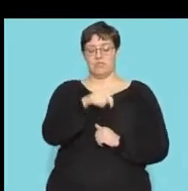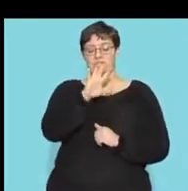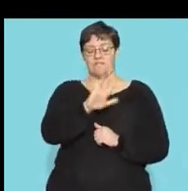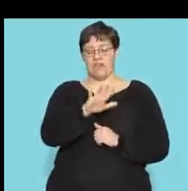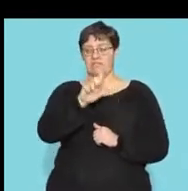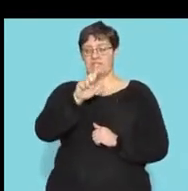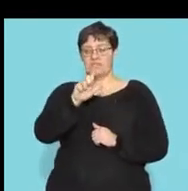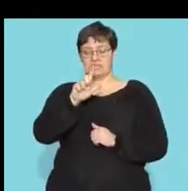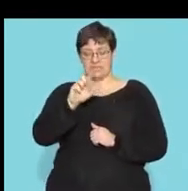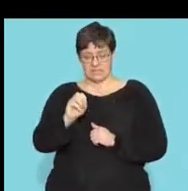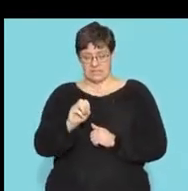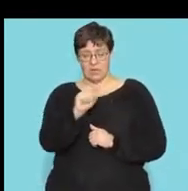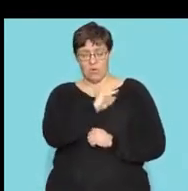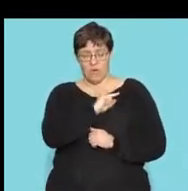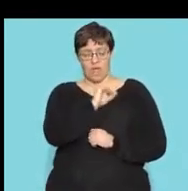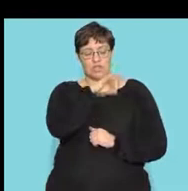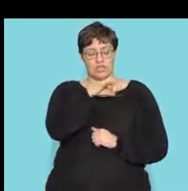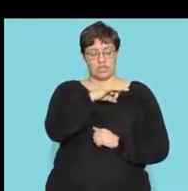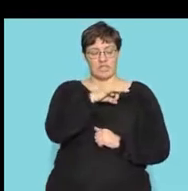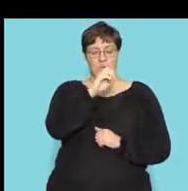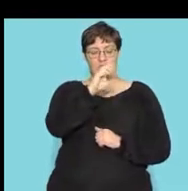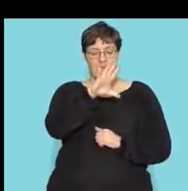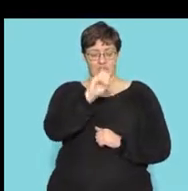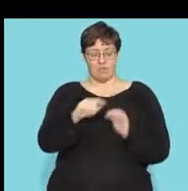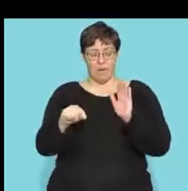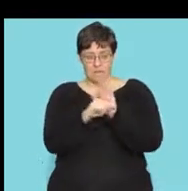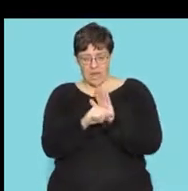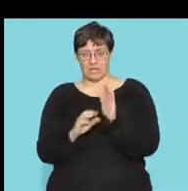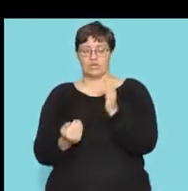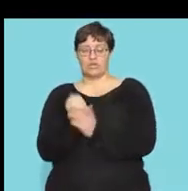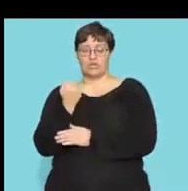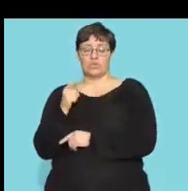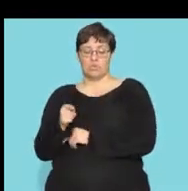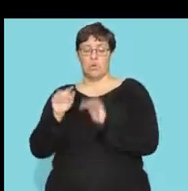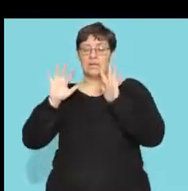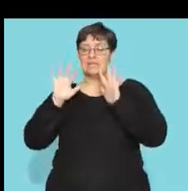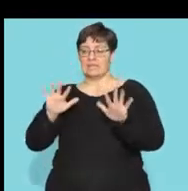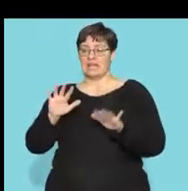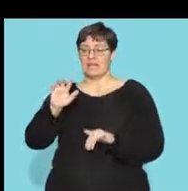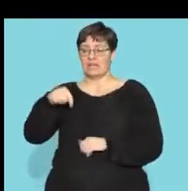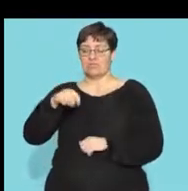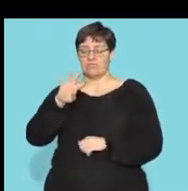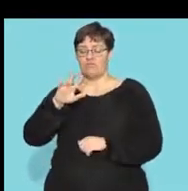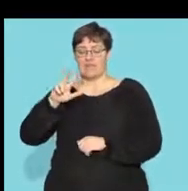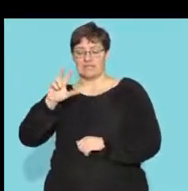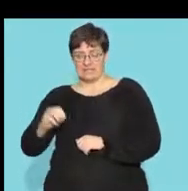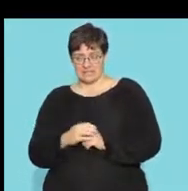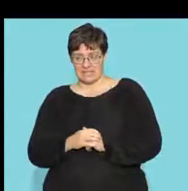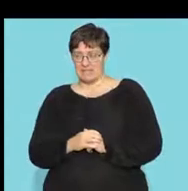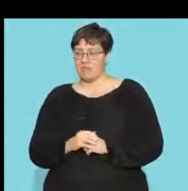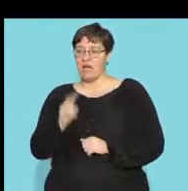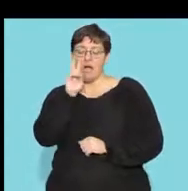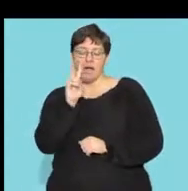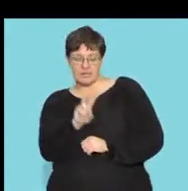2,570. Why? 13,050 minus my new provision of 10,480. And here you can see